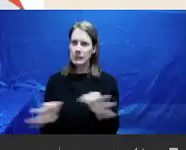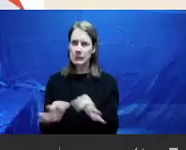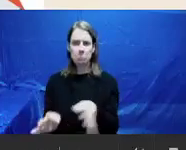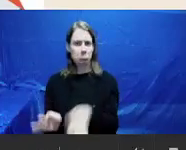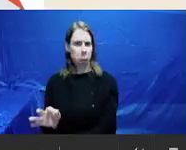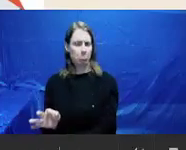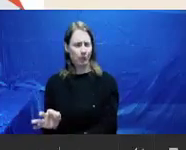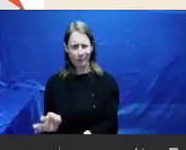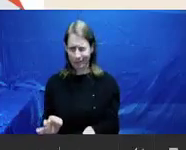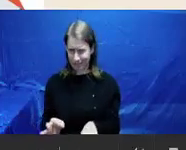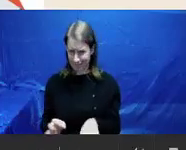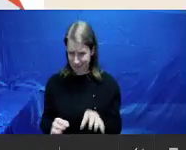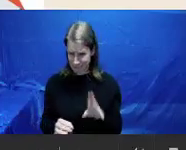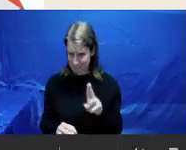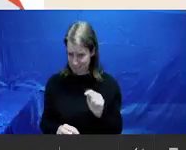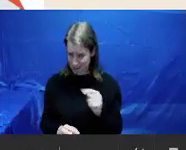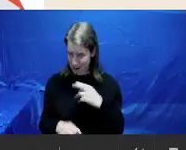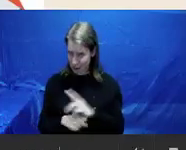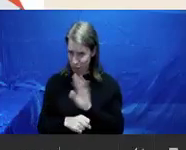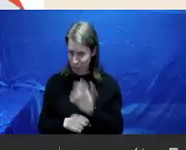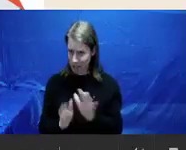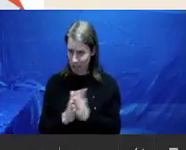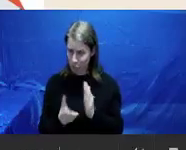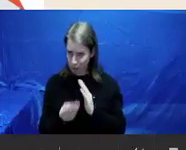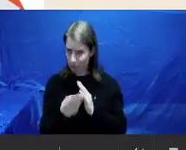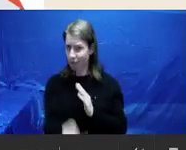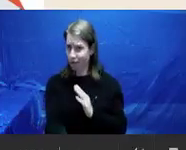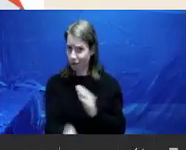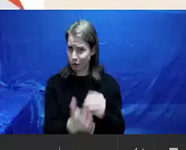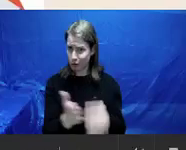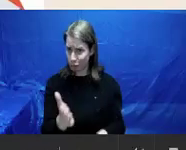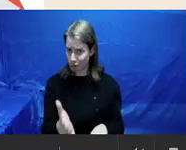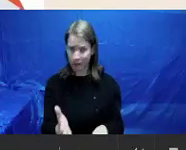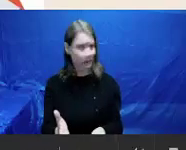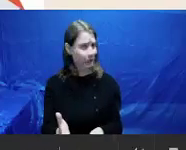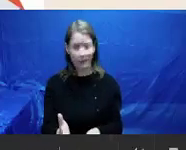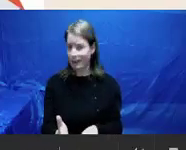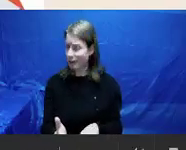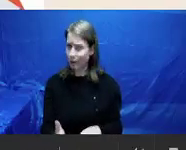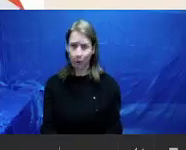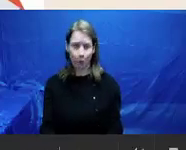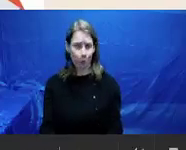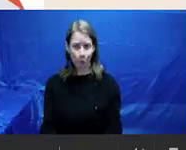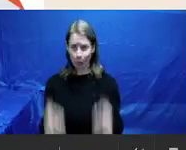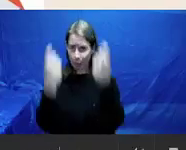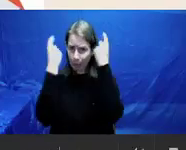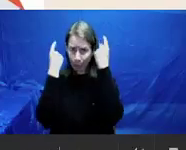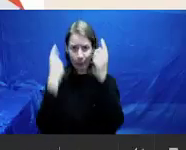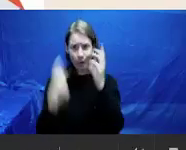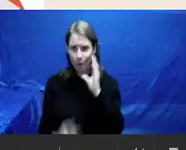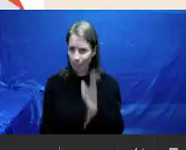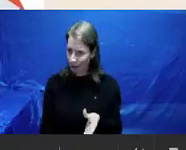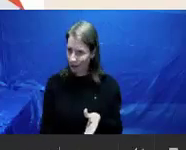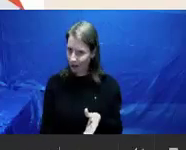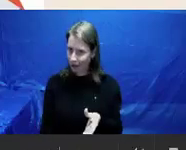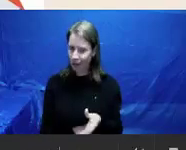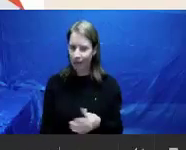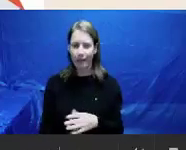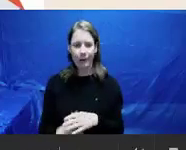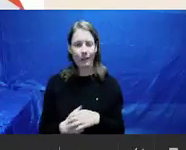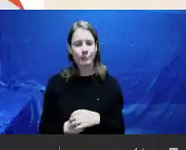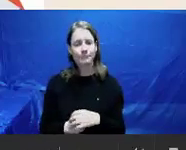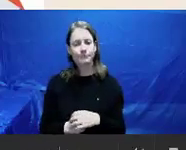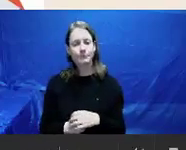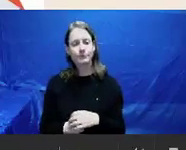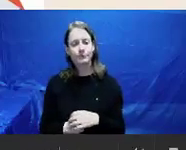words but not understand the style, not understand the language, not understand the context, and certainly not be ready for the content that's going on in